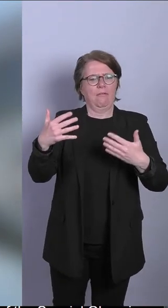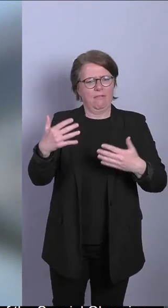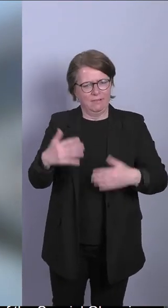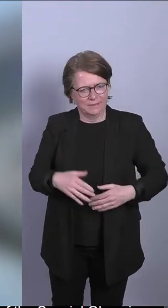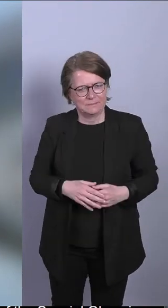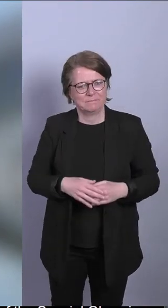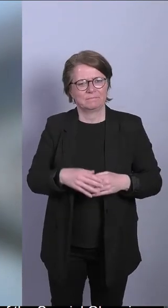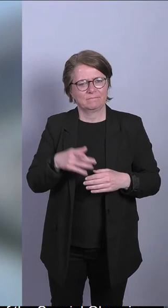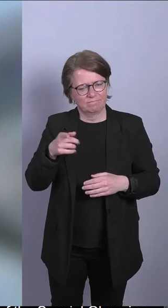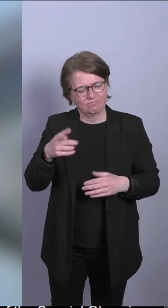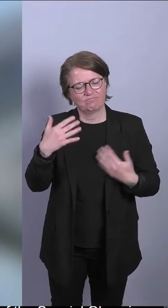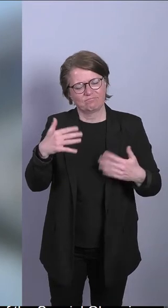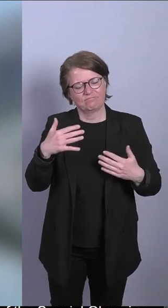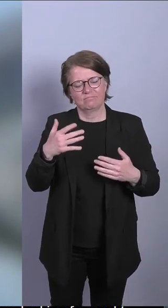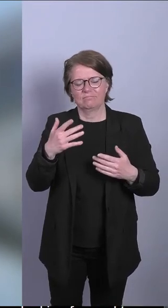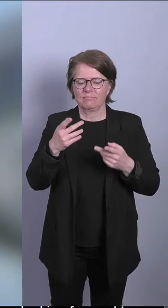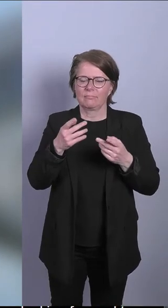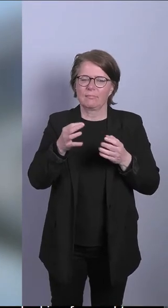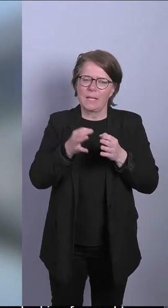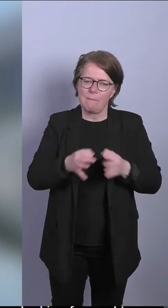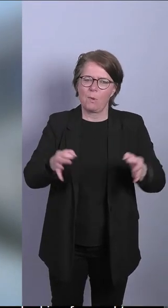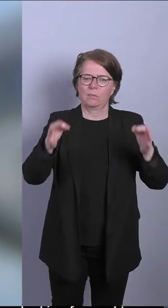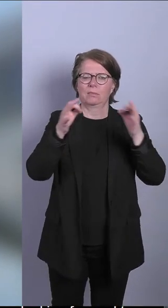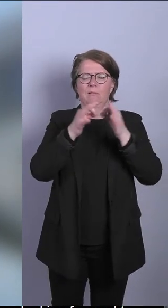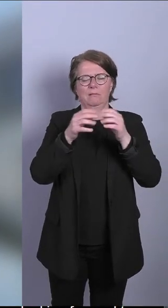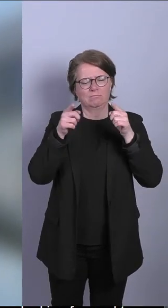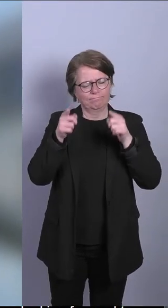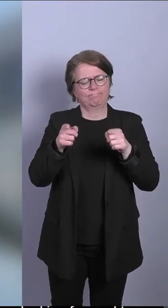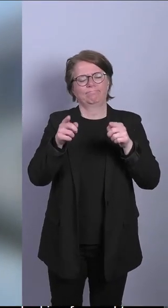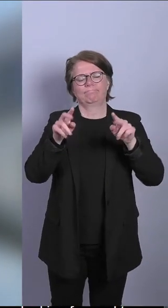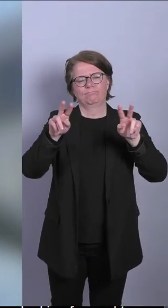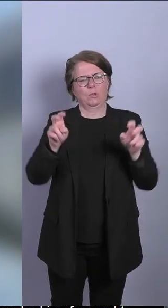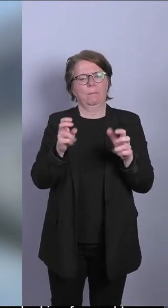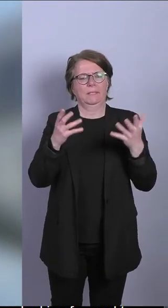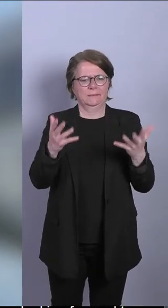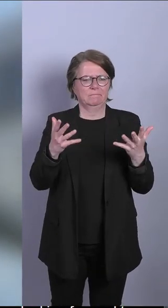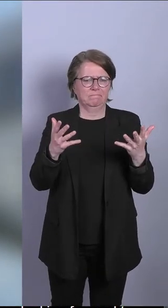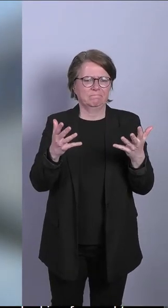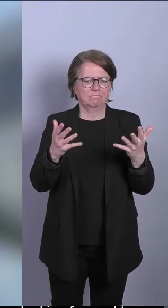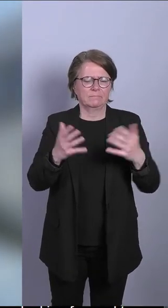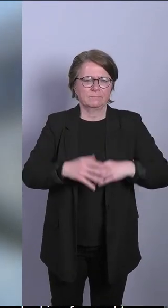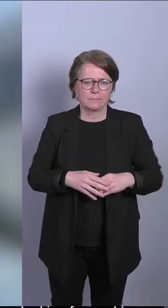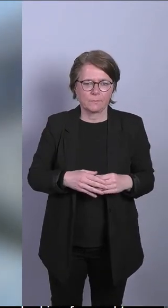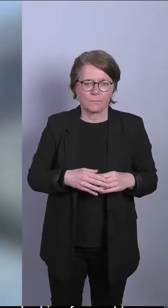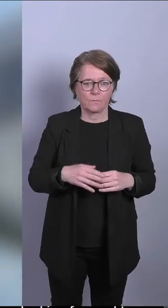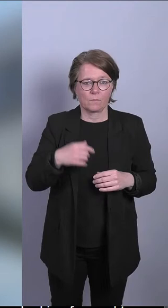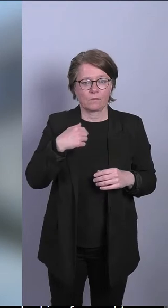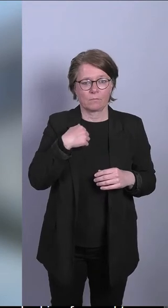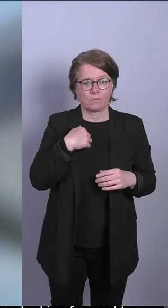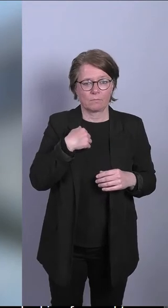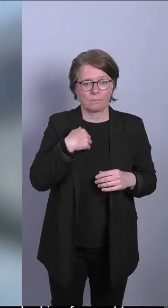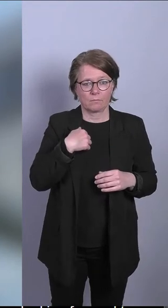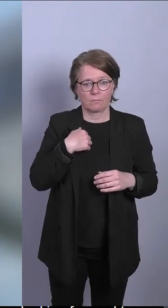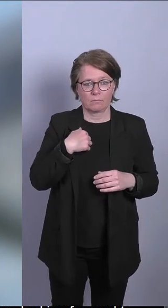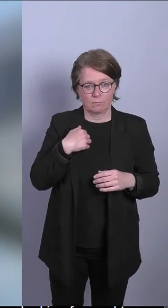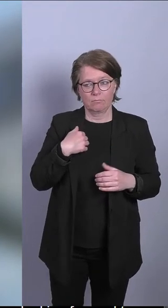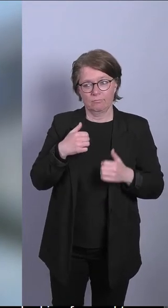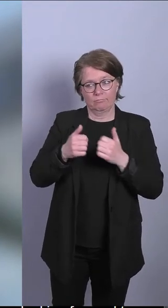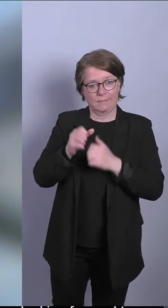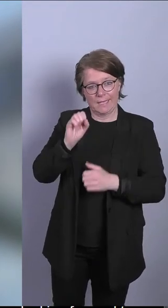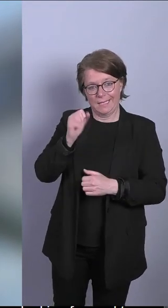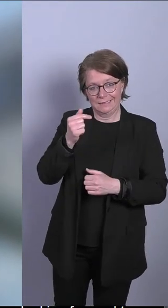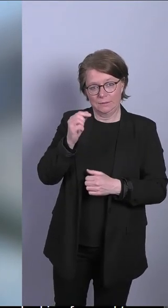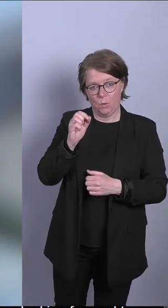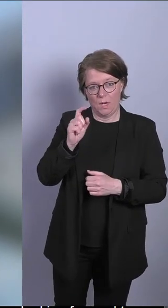volunteers have a great contribution to make sure the event works at all. We at S. Oliver, as partner of S.